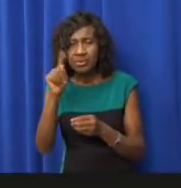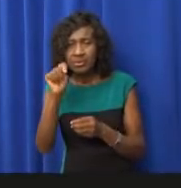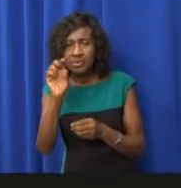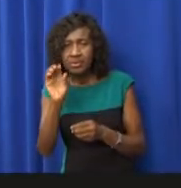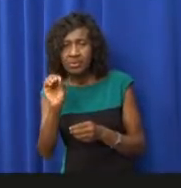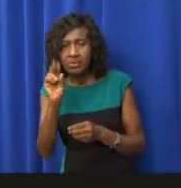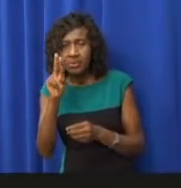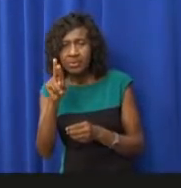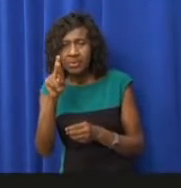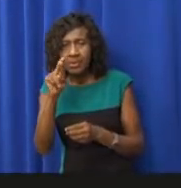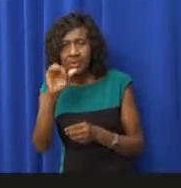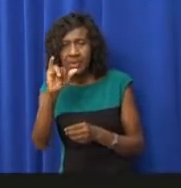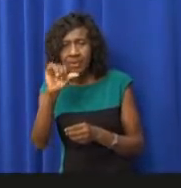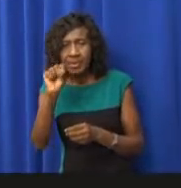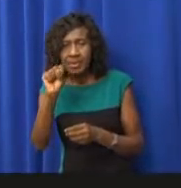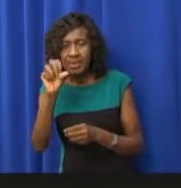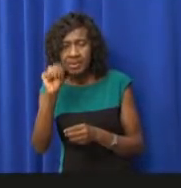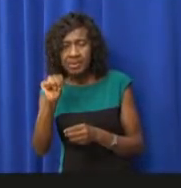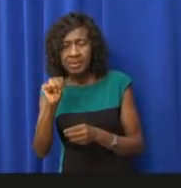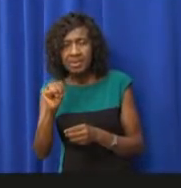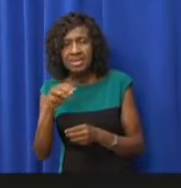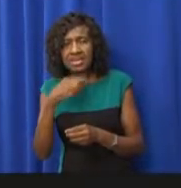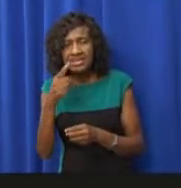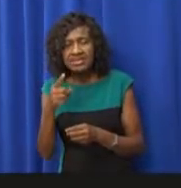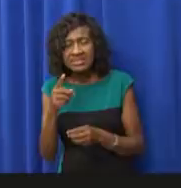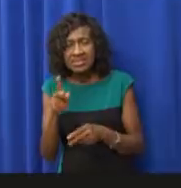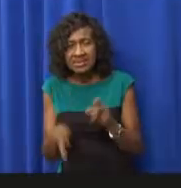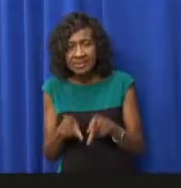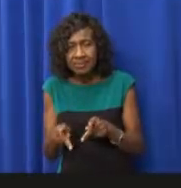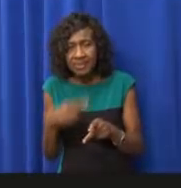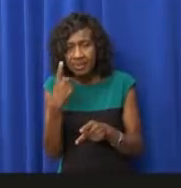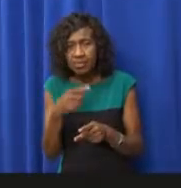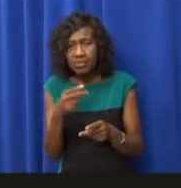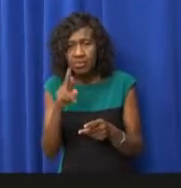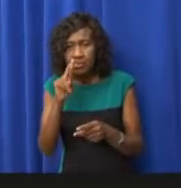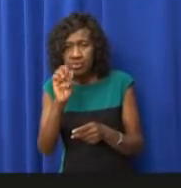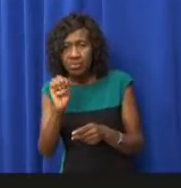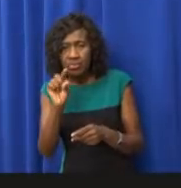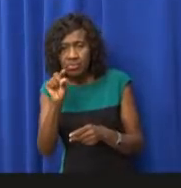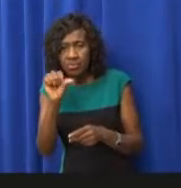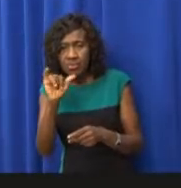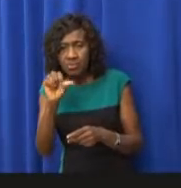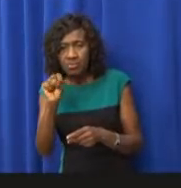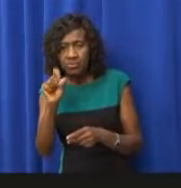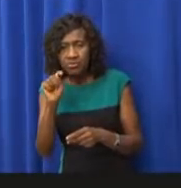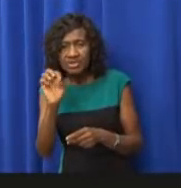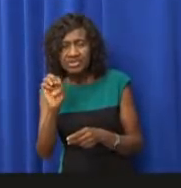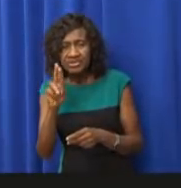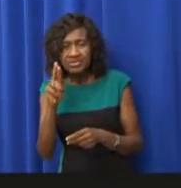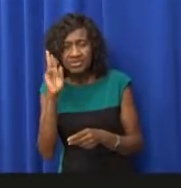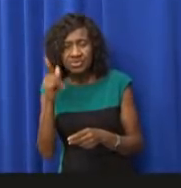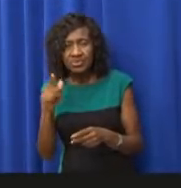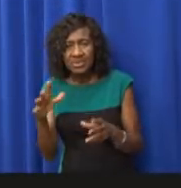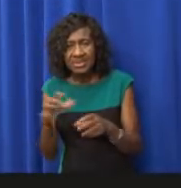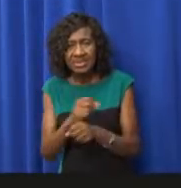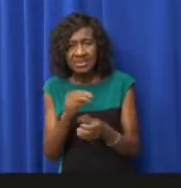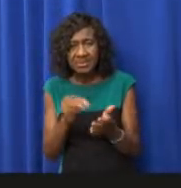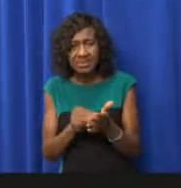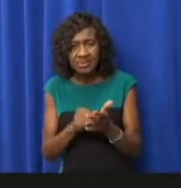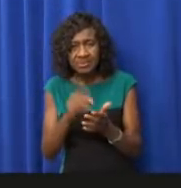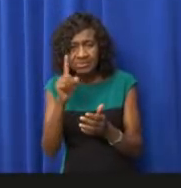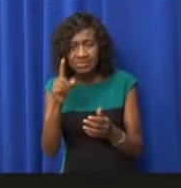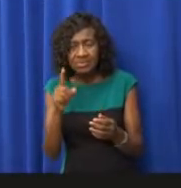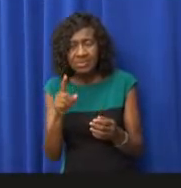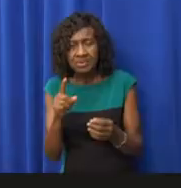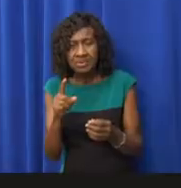these individuals that actually register will be entitled to claim $1,000 a month for 3 months. Mm-hmm. And at the moment,